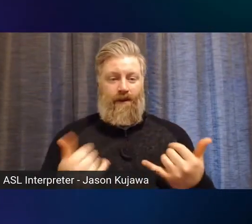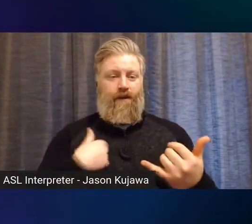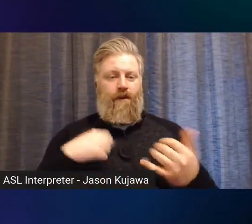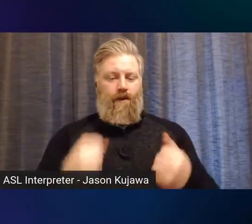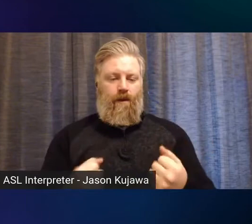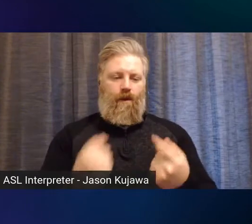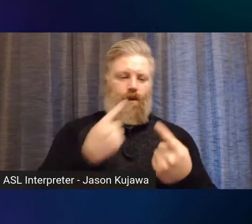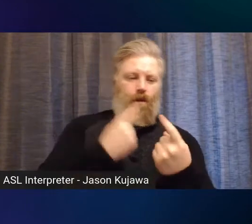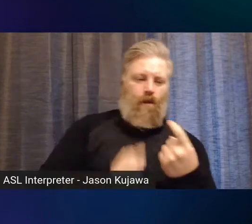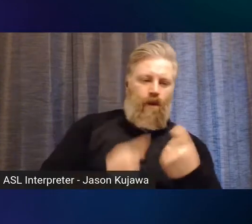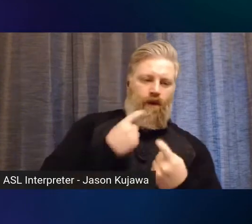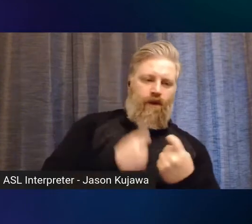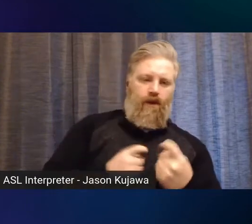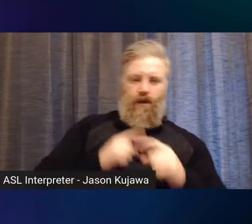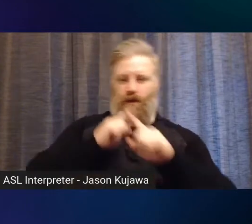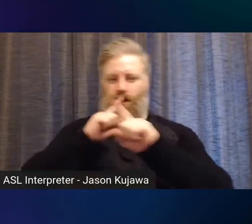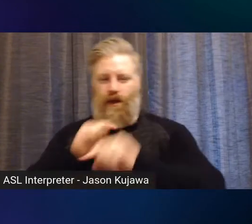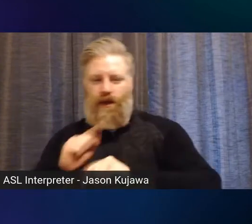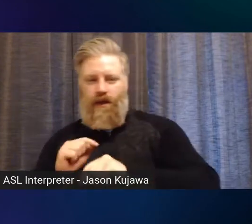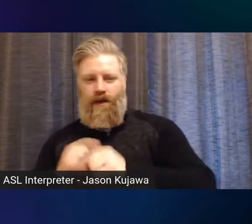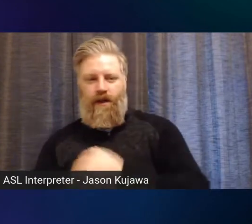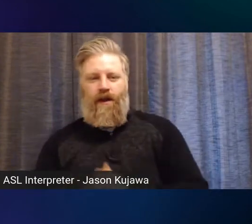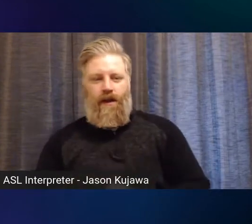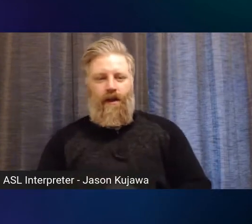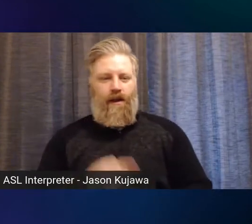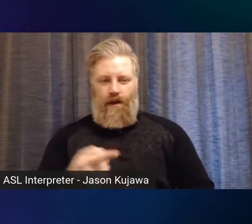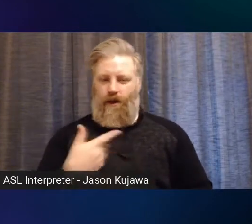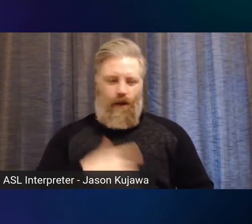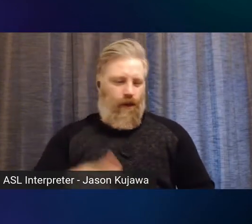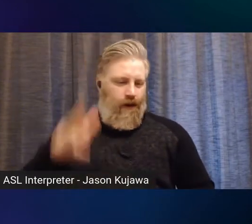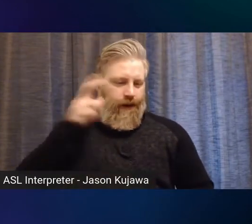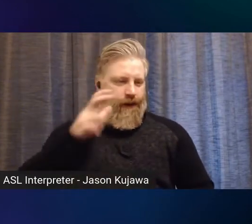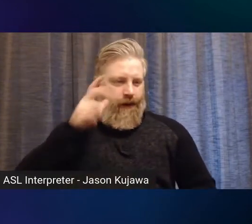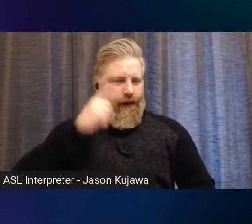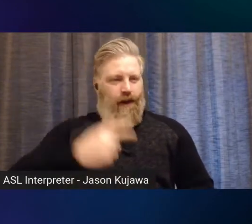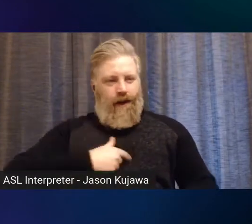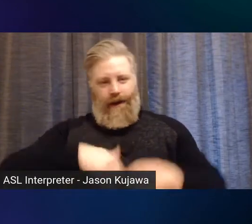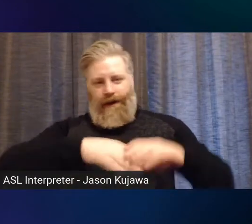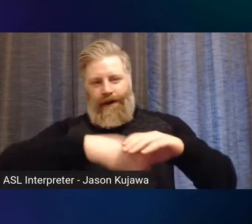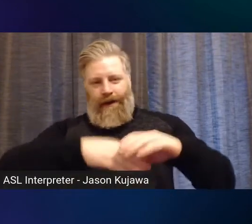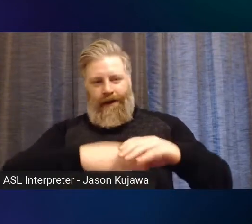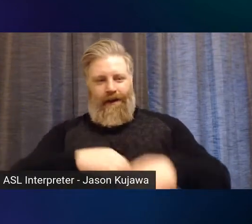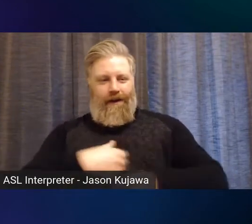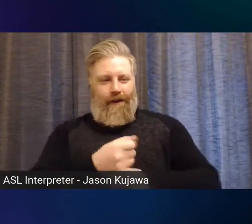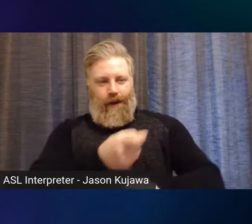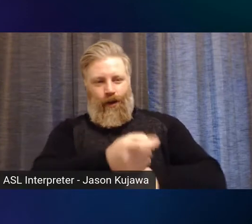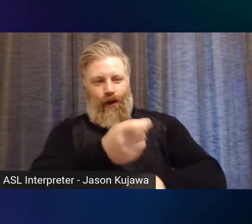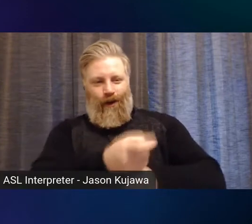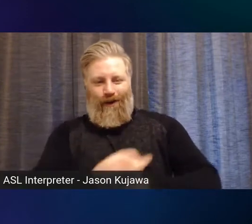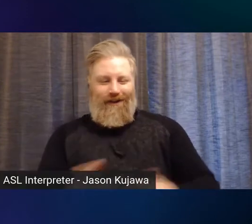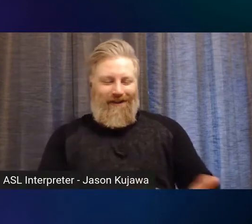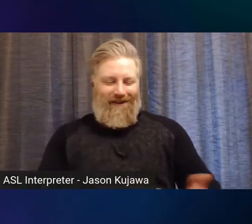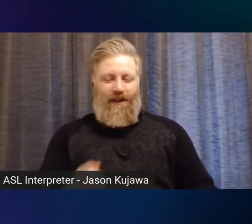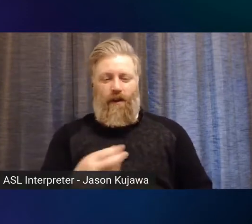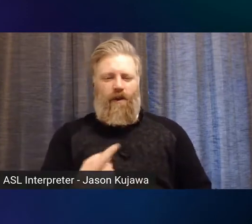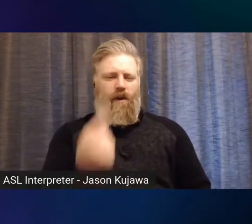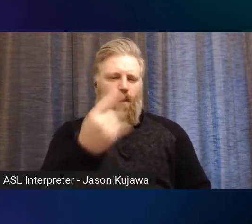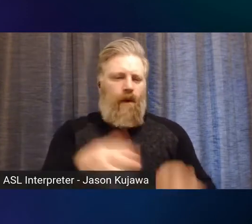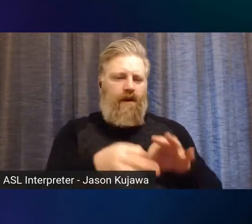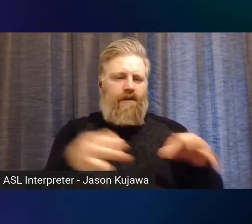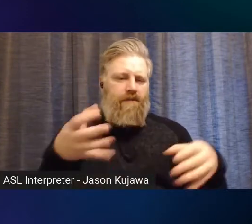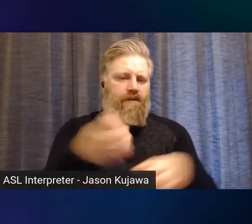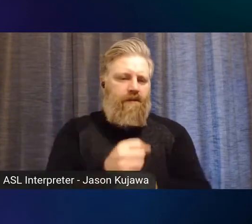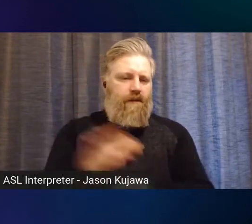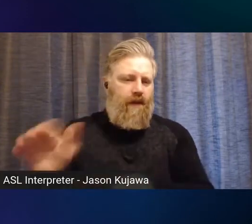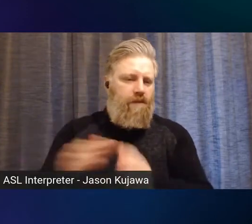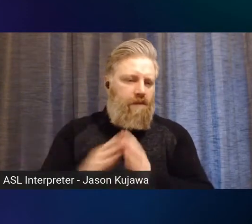Q&A, some questions you didn't want to hear me yammer on and crack jokes, or even one sentence sort of synopses of the books.